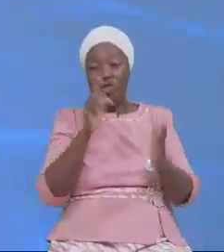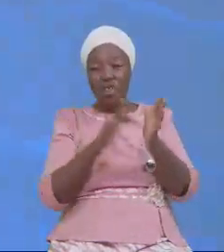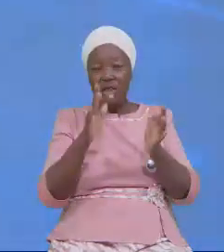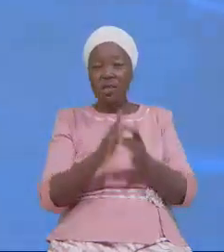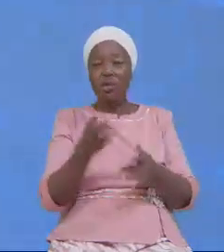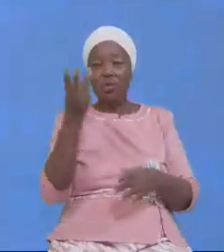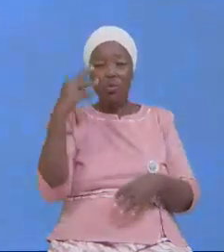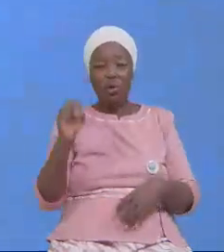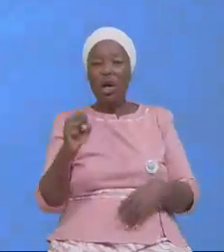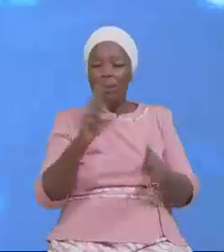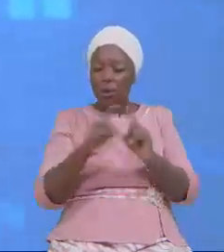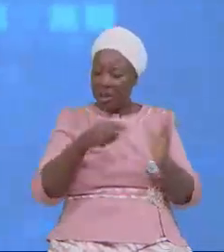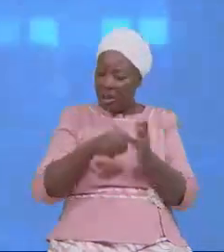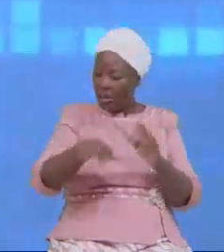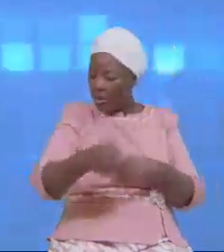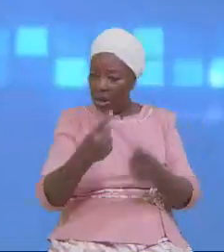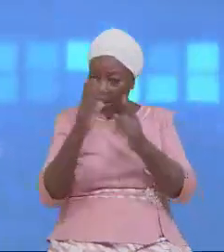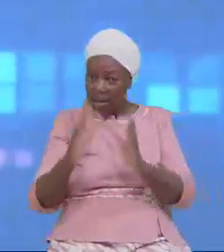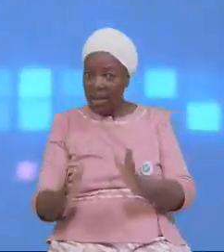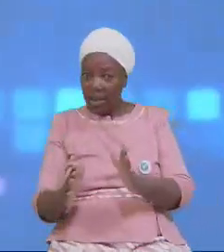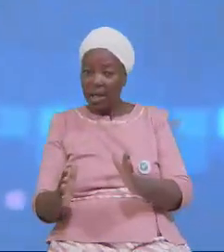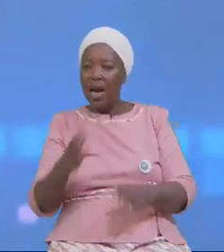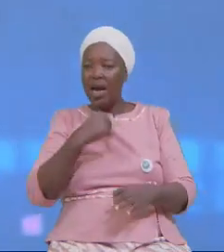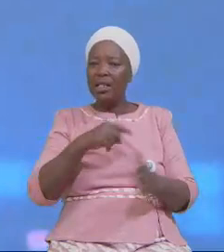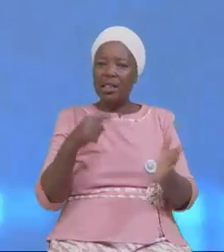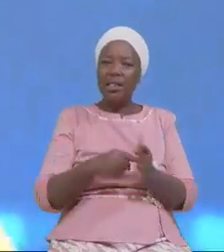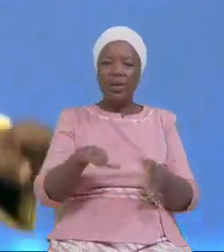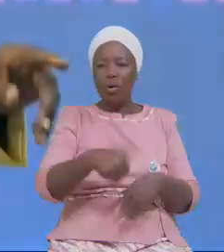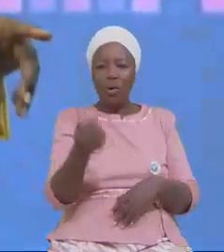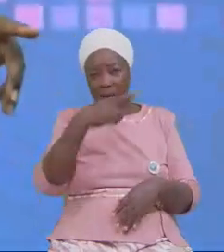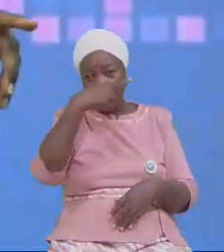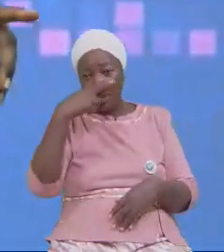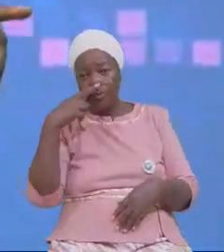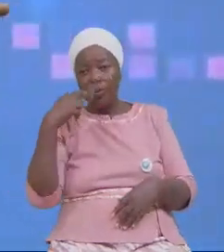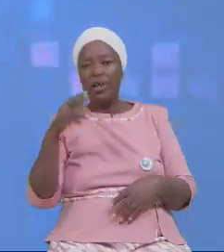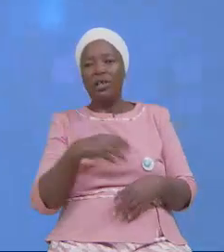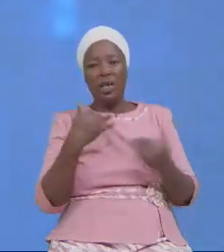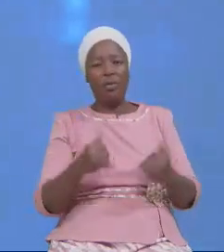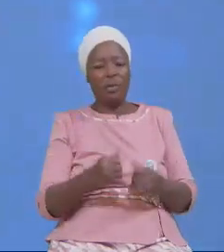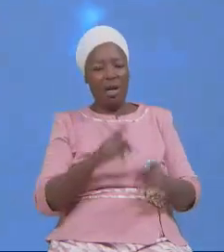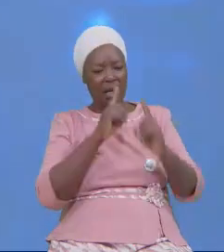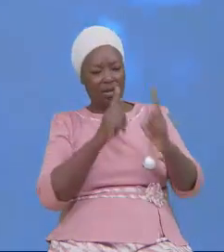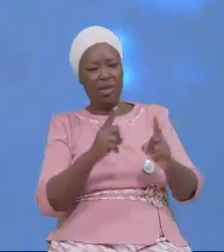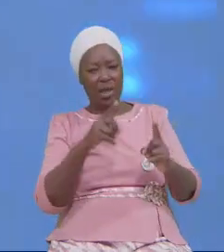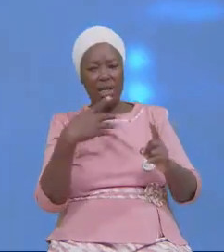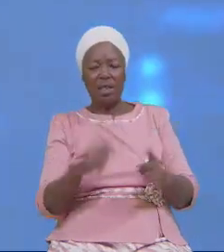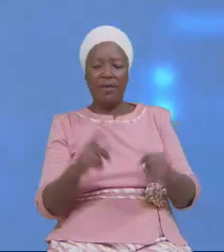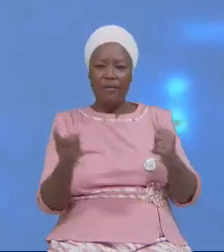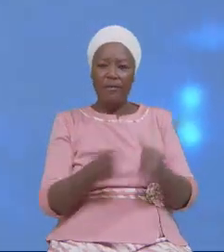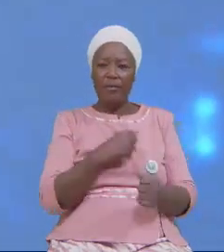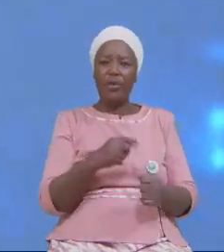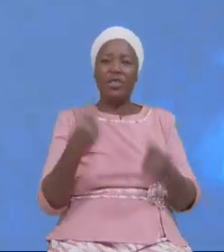this other sinner and this other thief answering the first sinner, the other